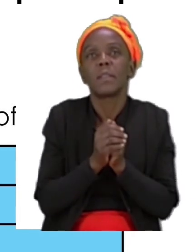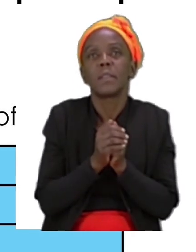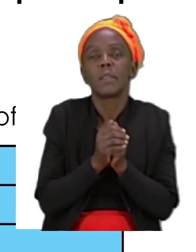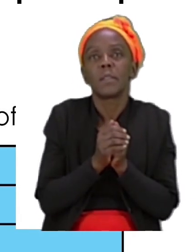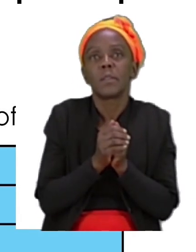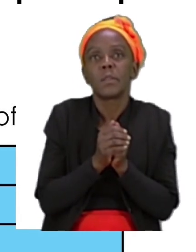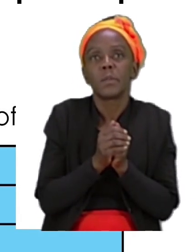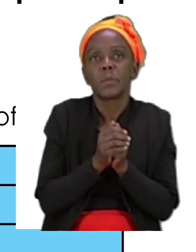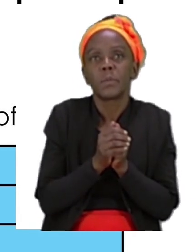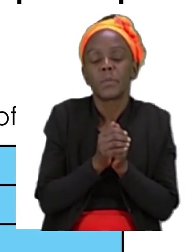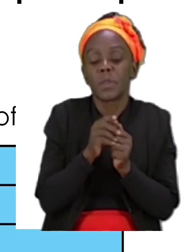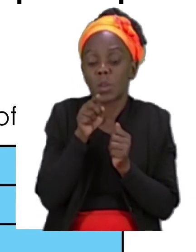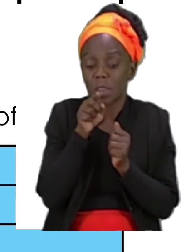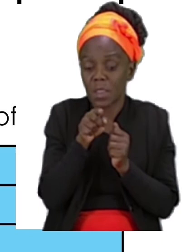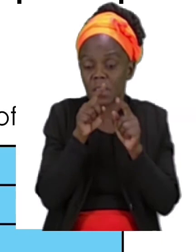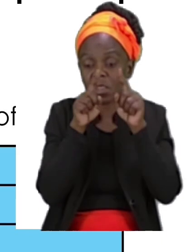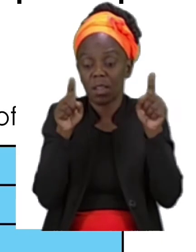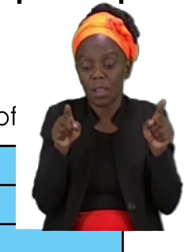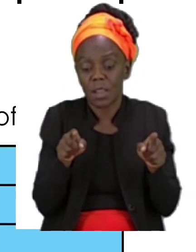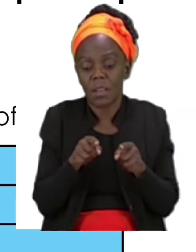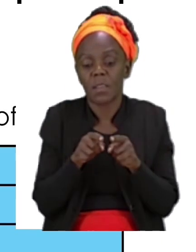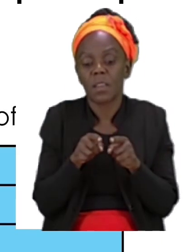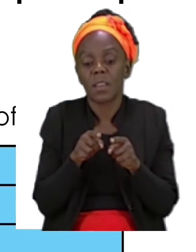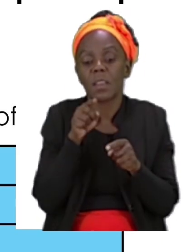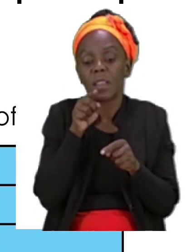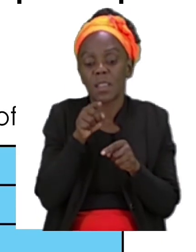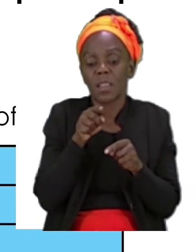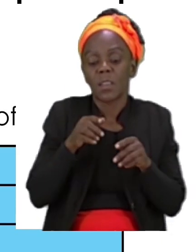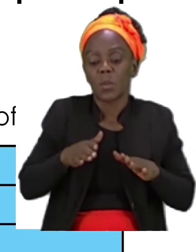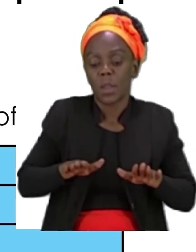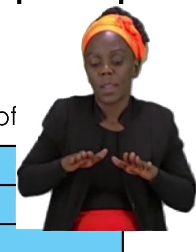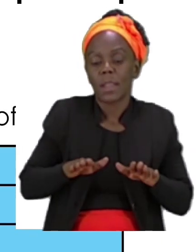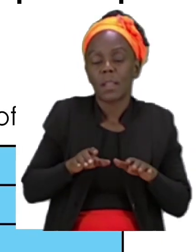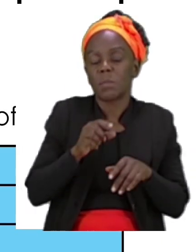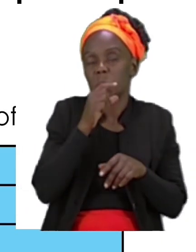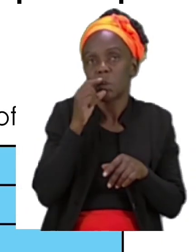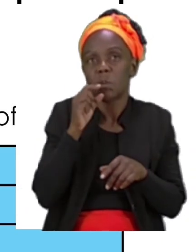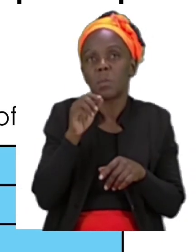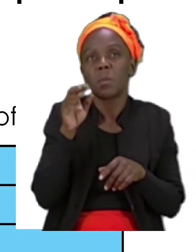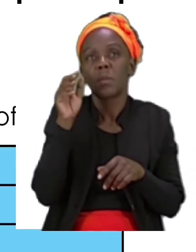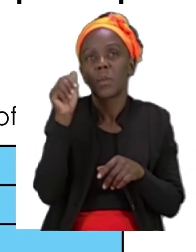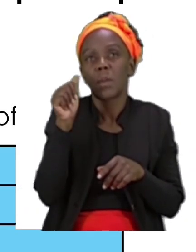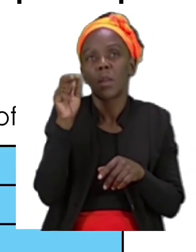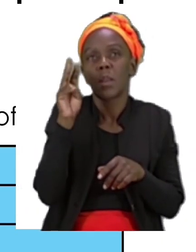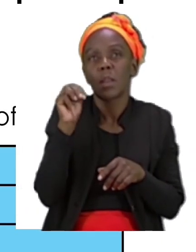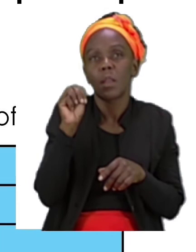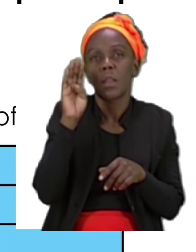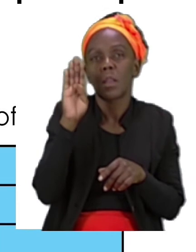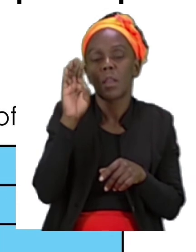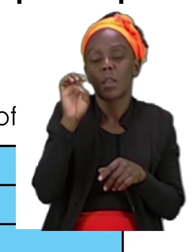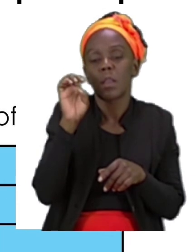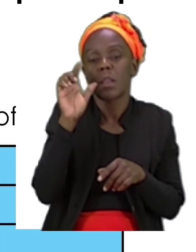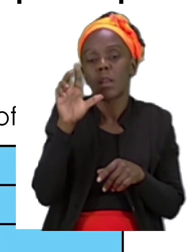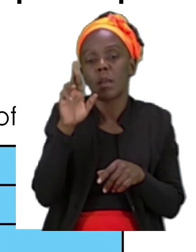the amount of money she spent on cultural activities for the month of